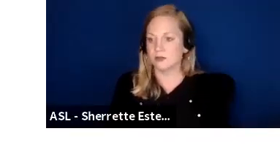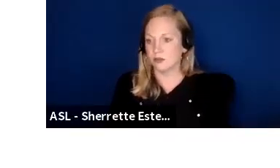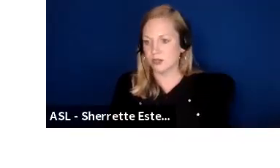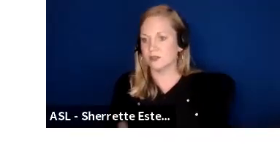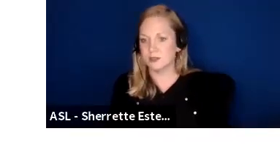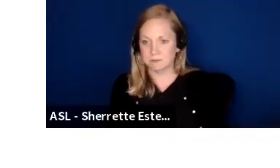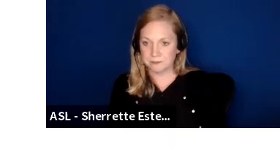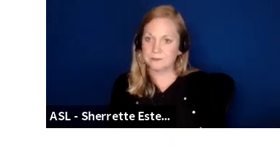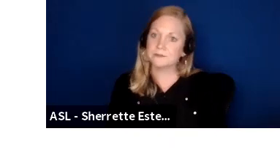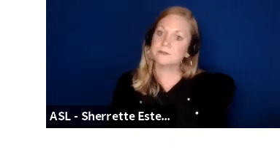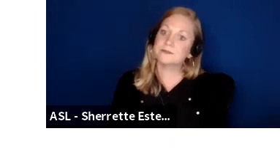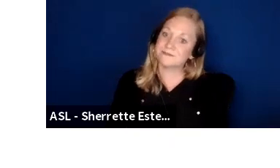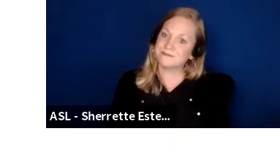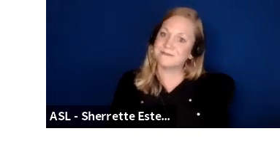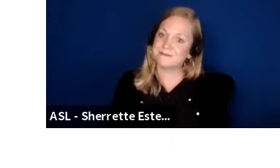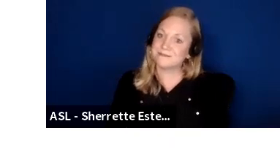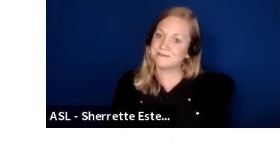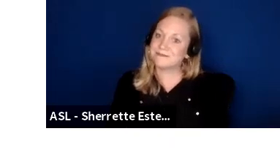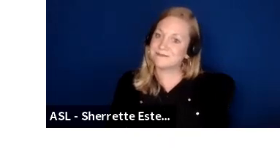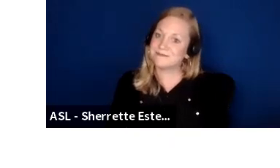important considerations.